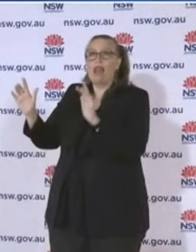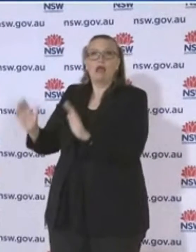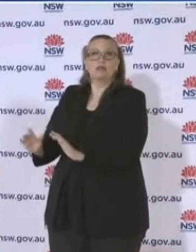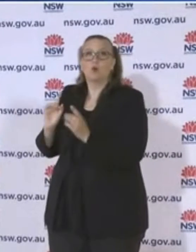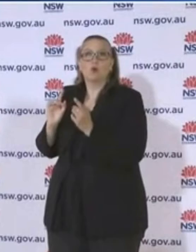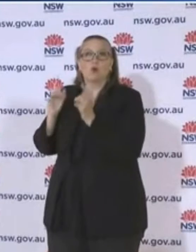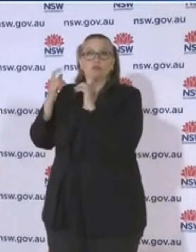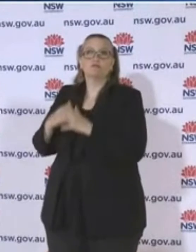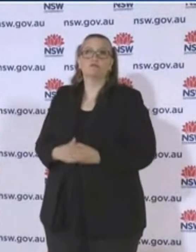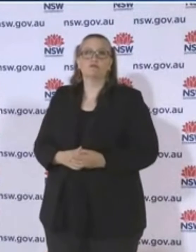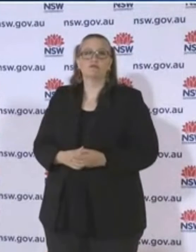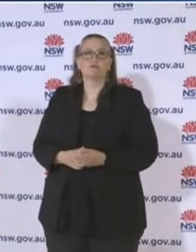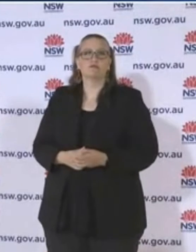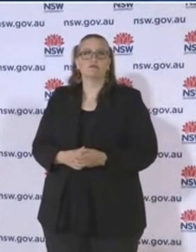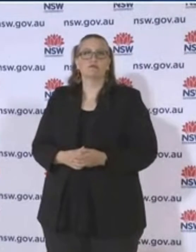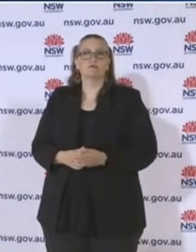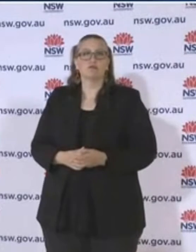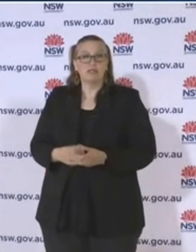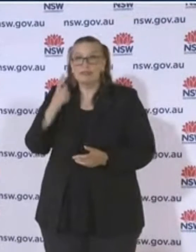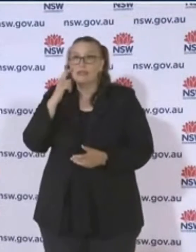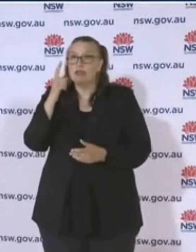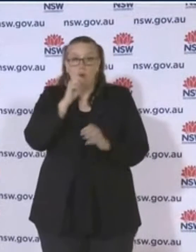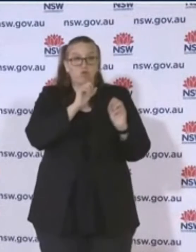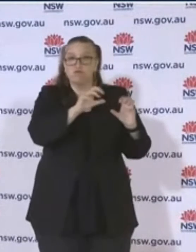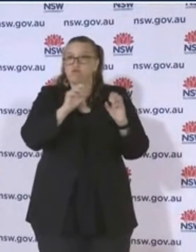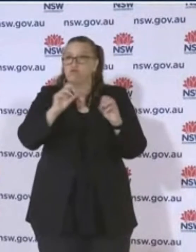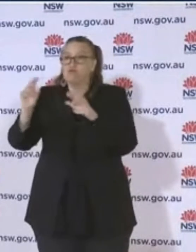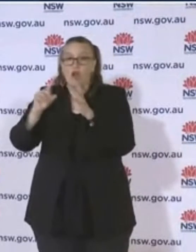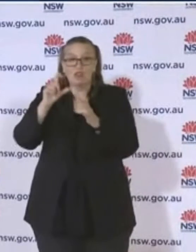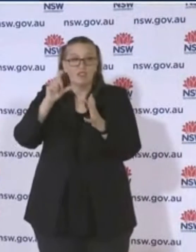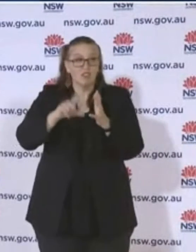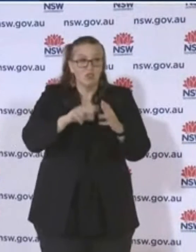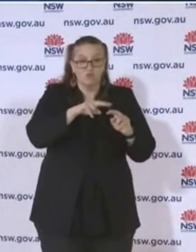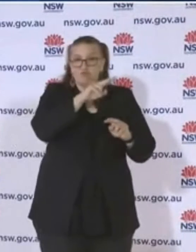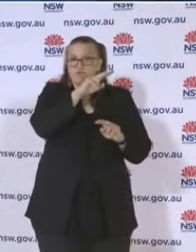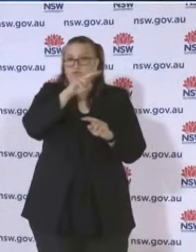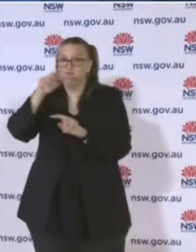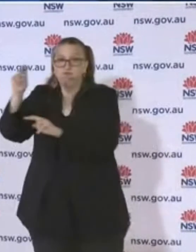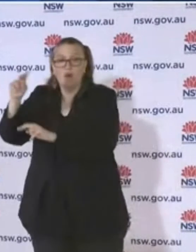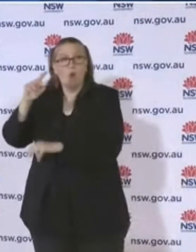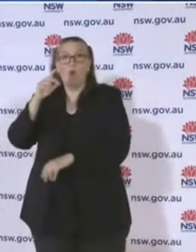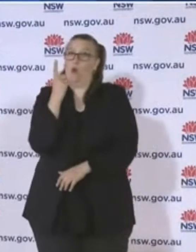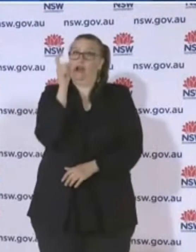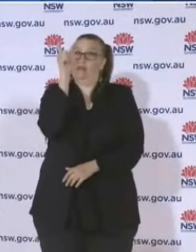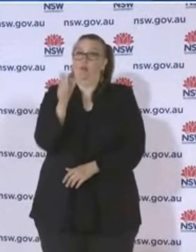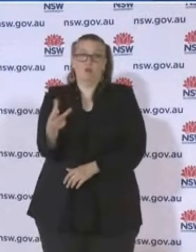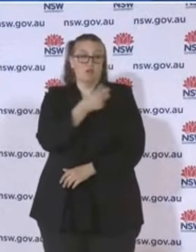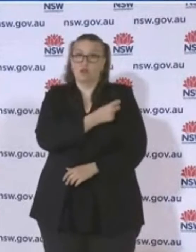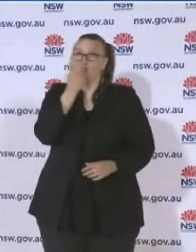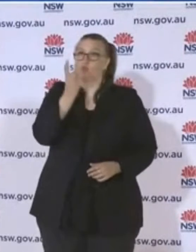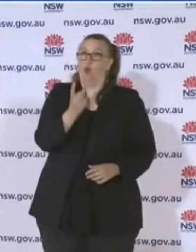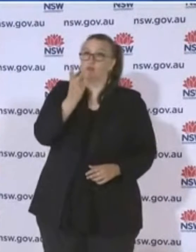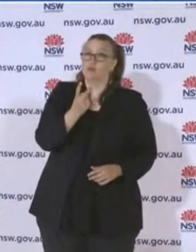fully vaccinated. So that is really important to have in mind. And yes, the case numbers are always concerning when they're going up. We'd love to see them coming